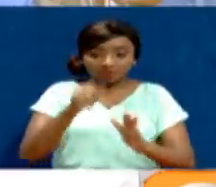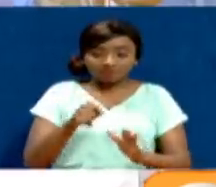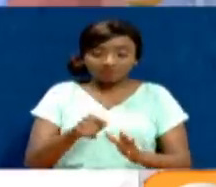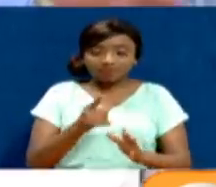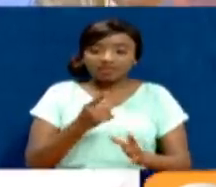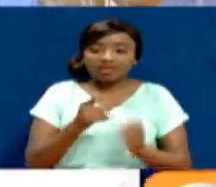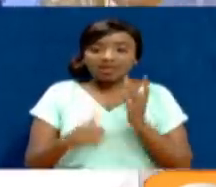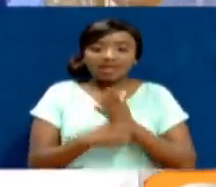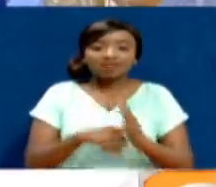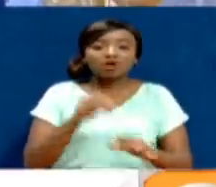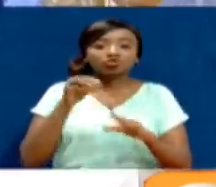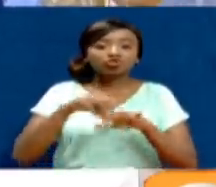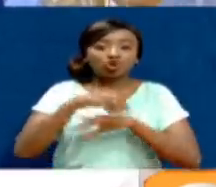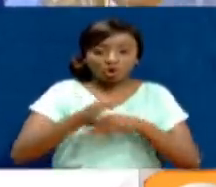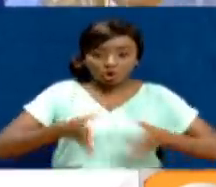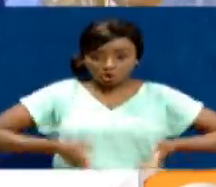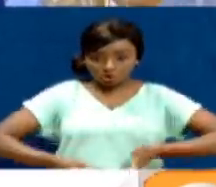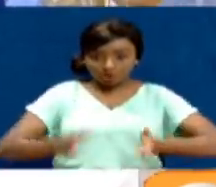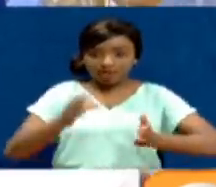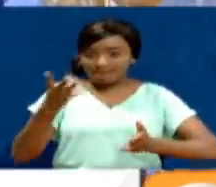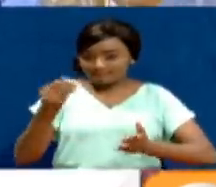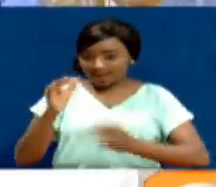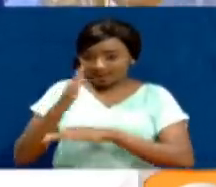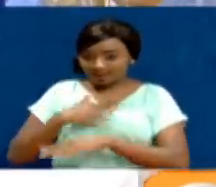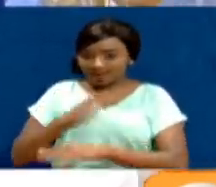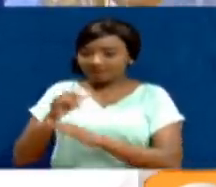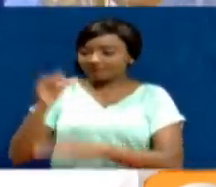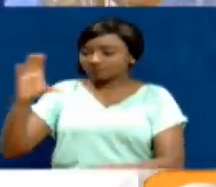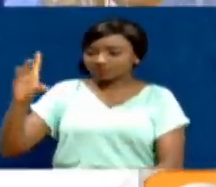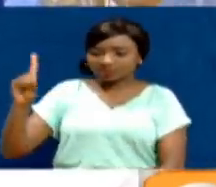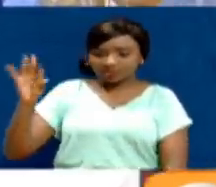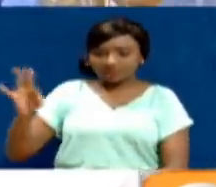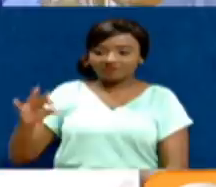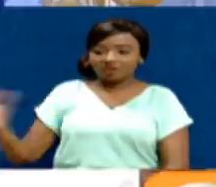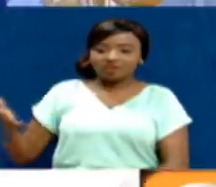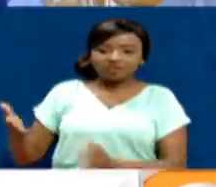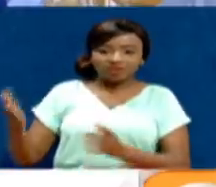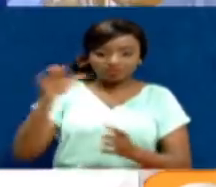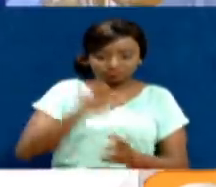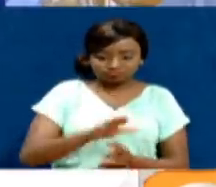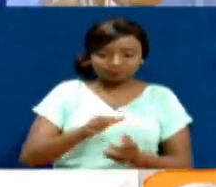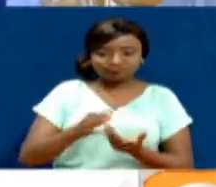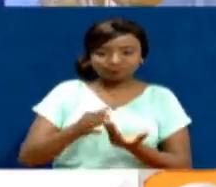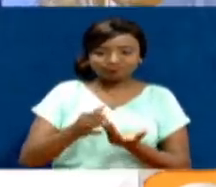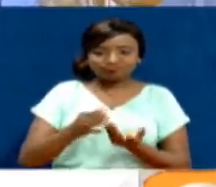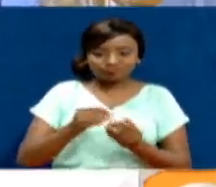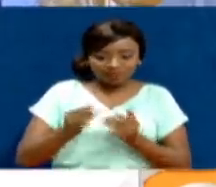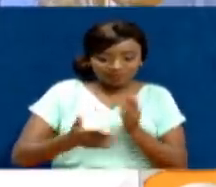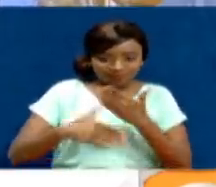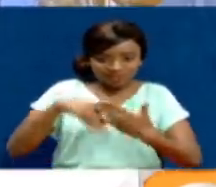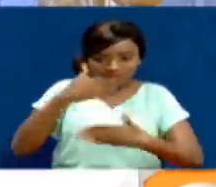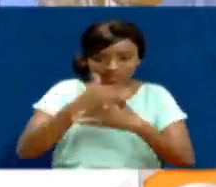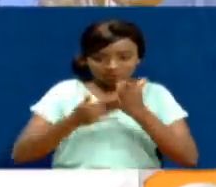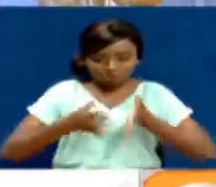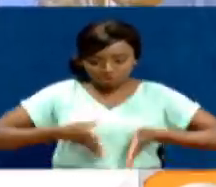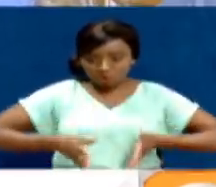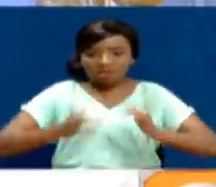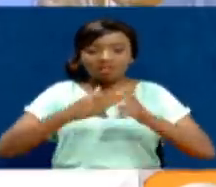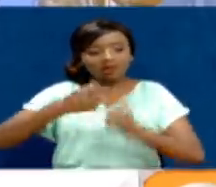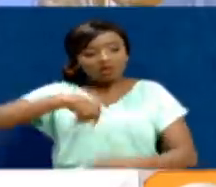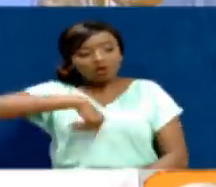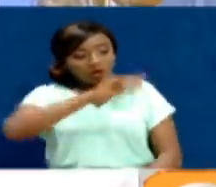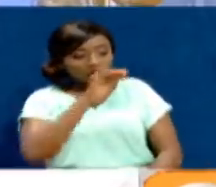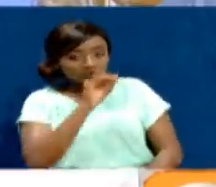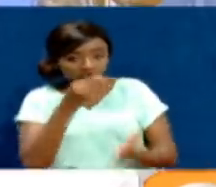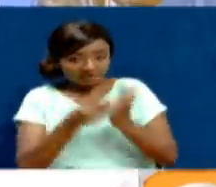CDF. I put my 20 million from the CDF. Haikutosha kujenga hiyo barabara, phase 1, 2, 3, haikutosha. I went to the finance minister, Uhuru